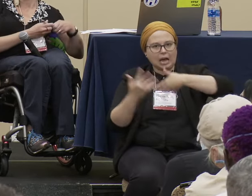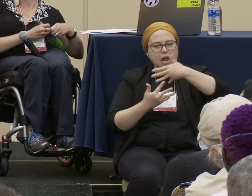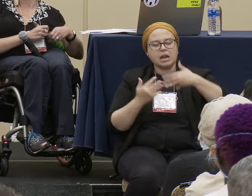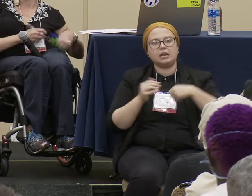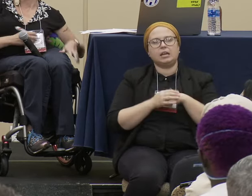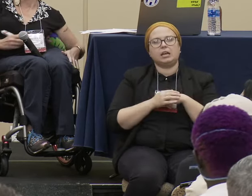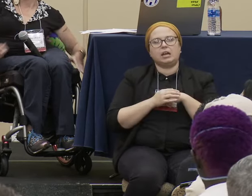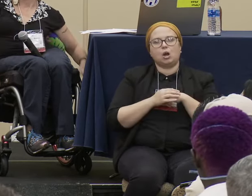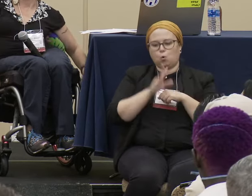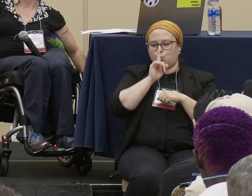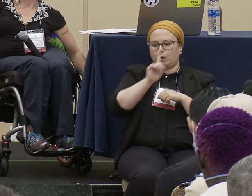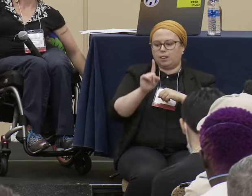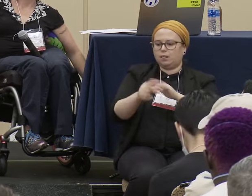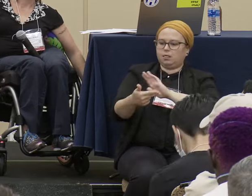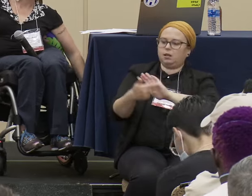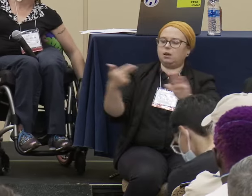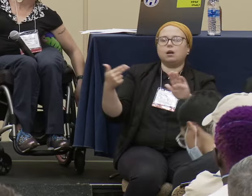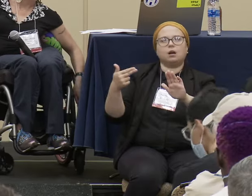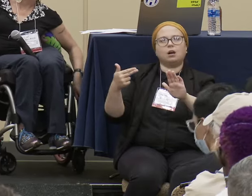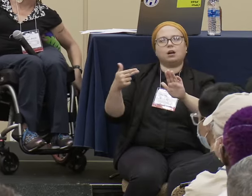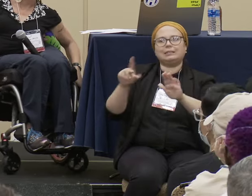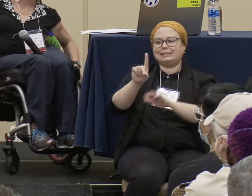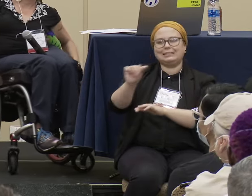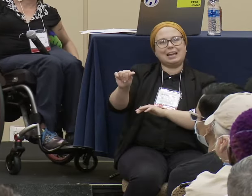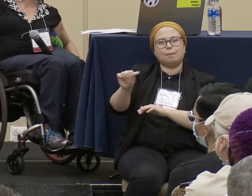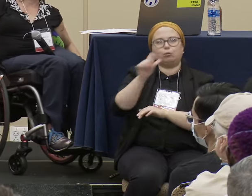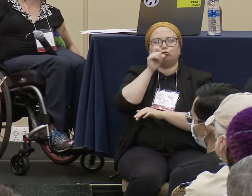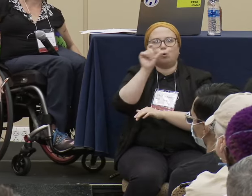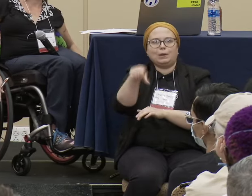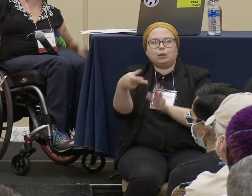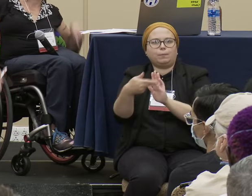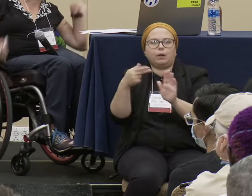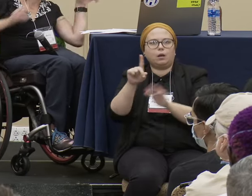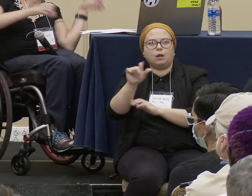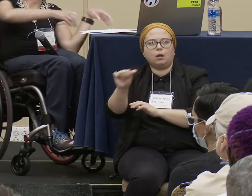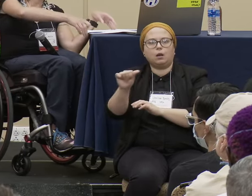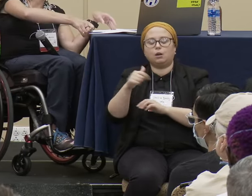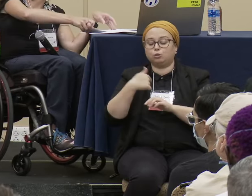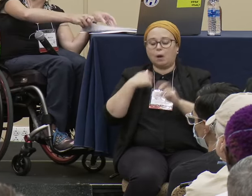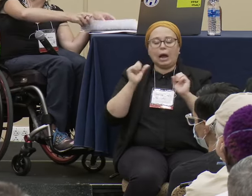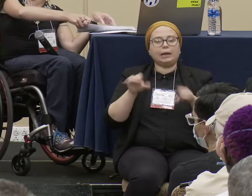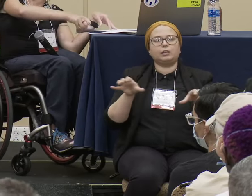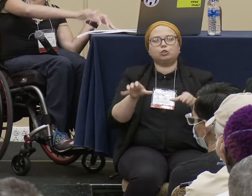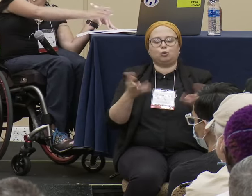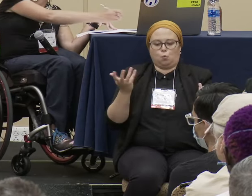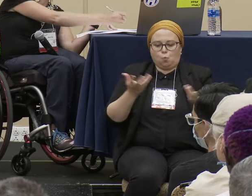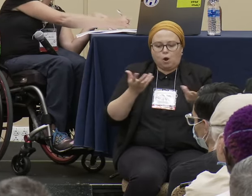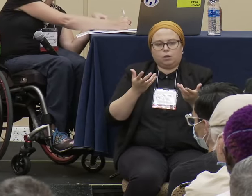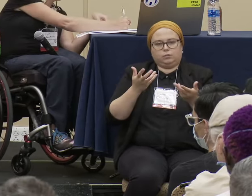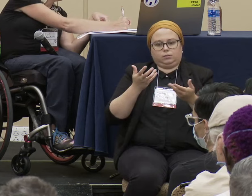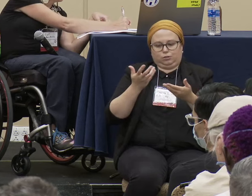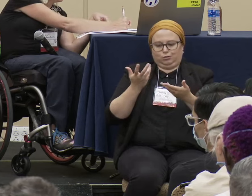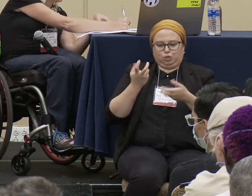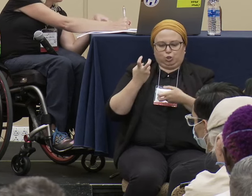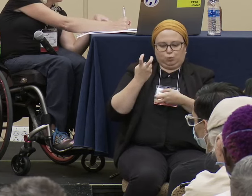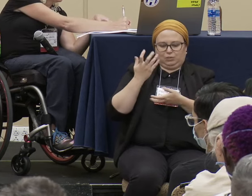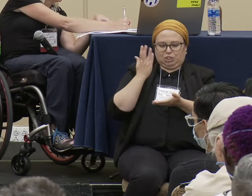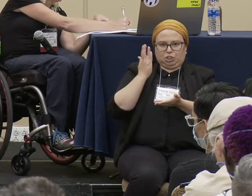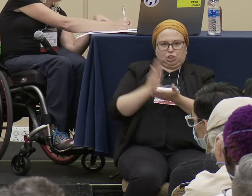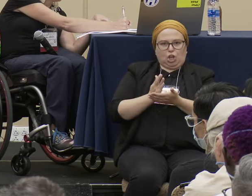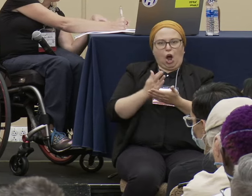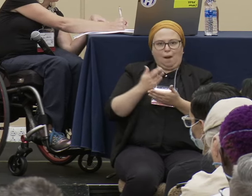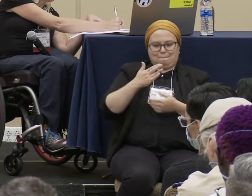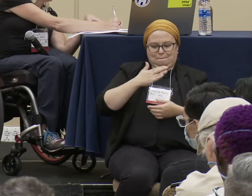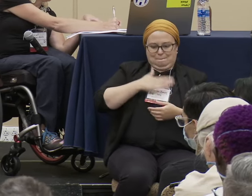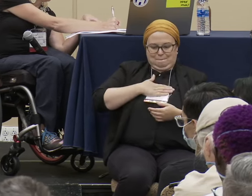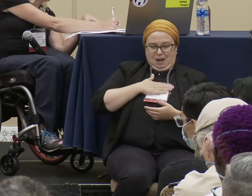caused to be disabled who do not need to be. And what can I do to stop the moral injury for myself? Because I